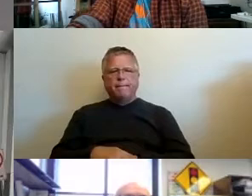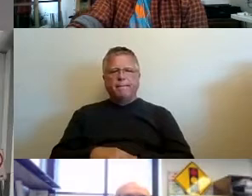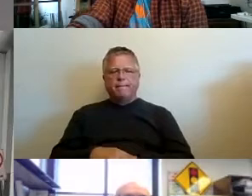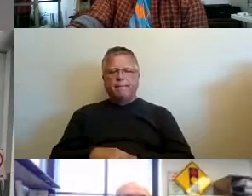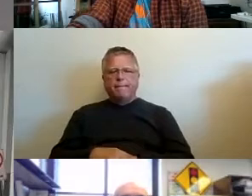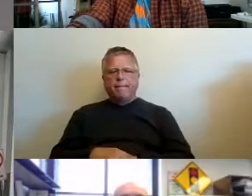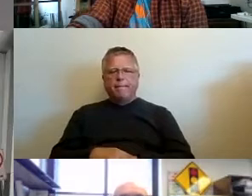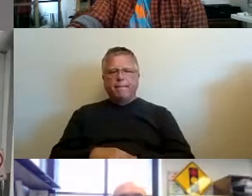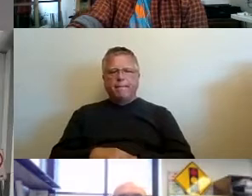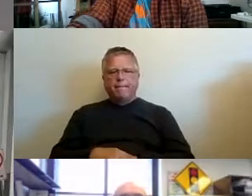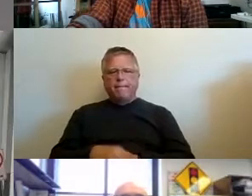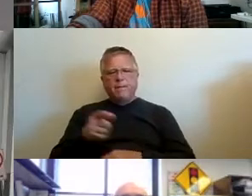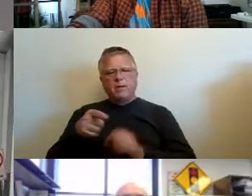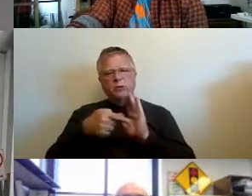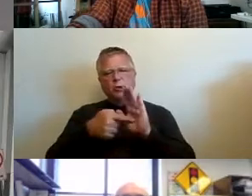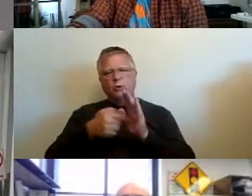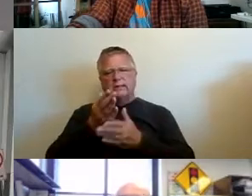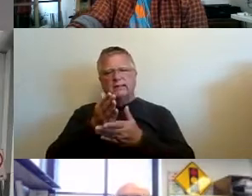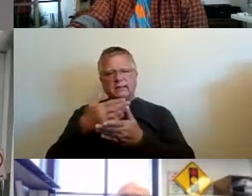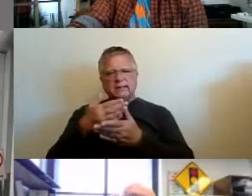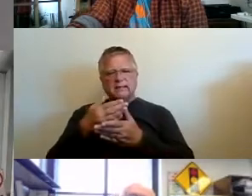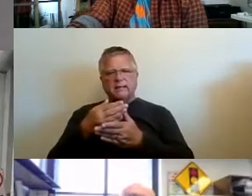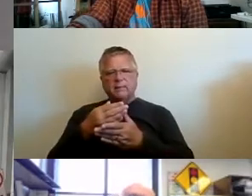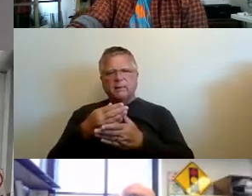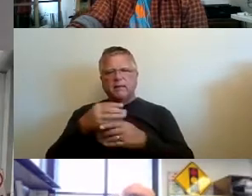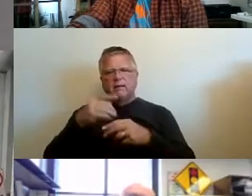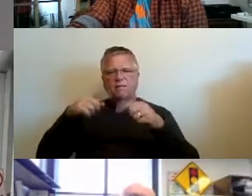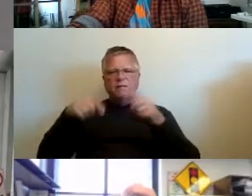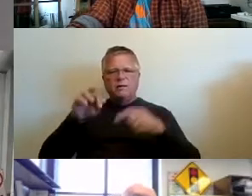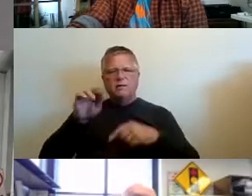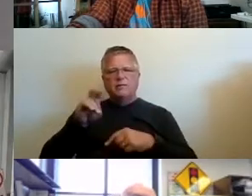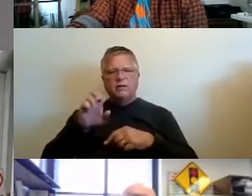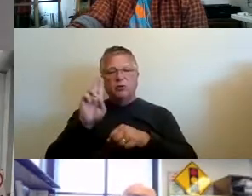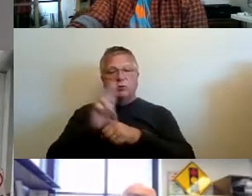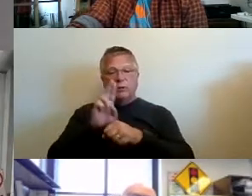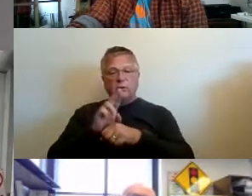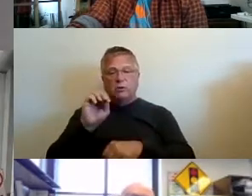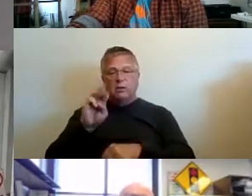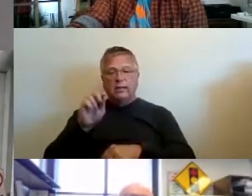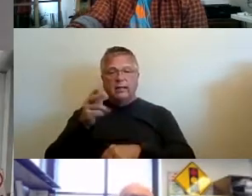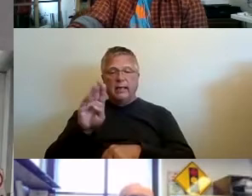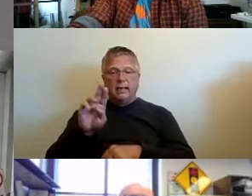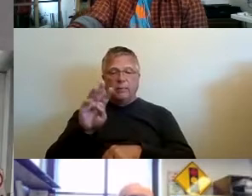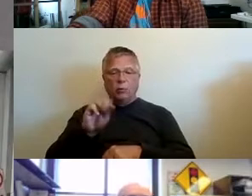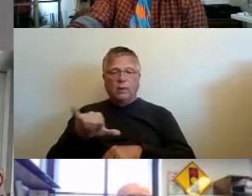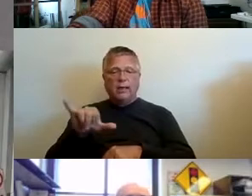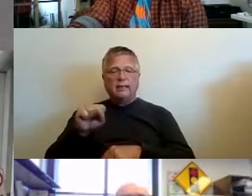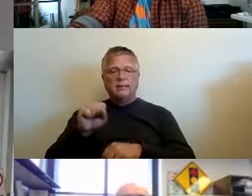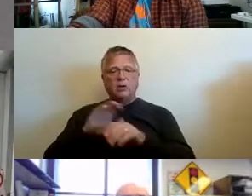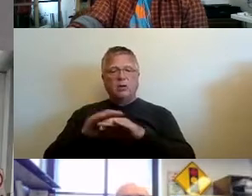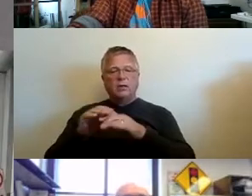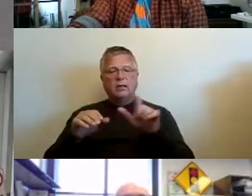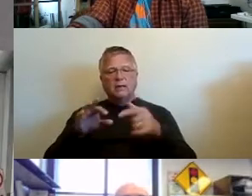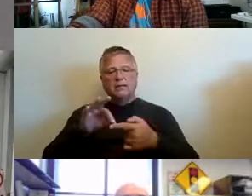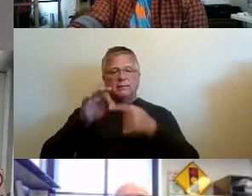This shows you some of the various features that we use on neighborways. To the left, this is our special